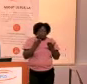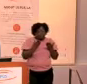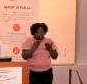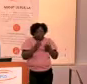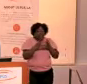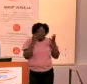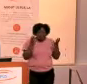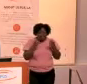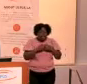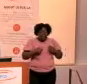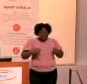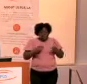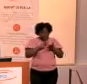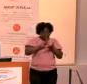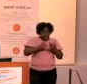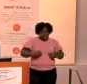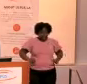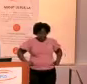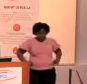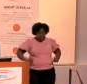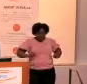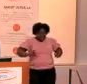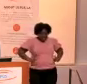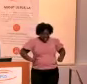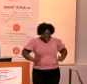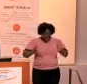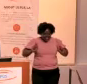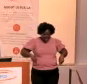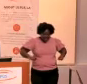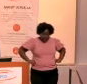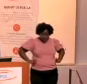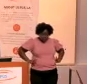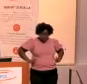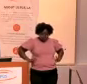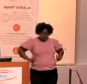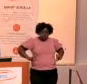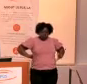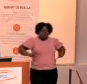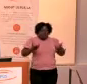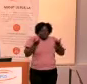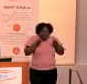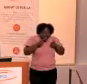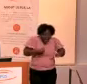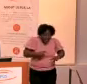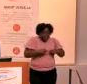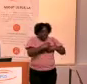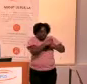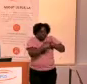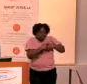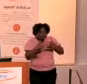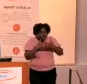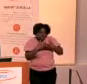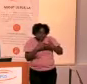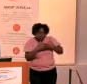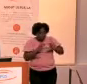treating the inflammation. They're not as good as at preventing the scar tissue. So I do think using this with the idea that